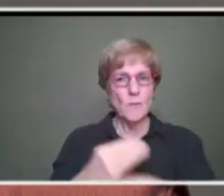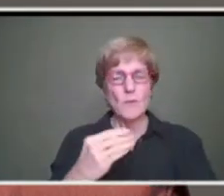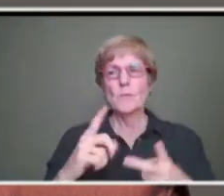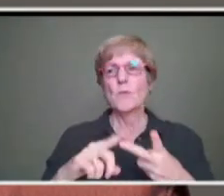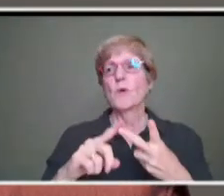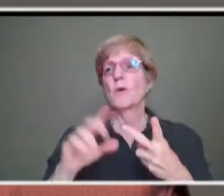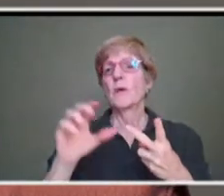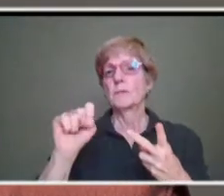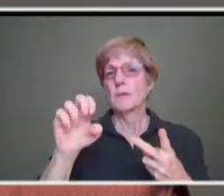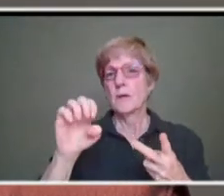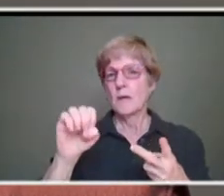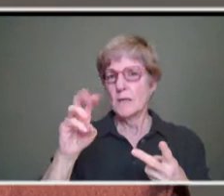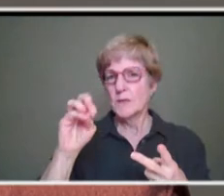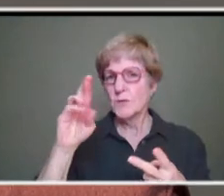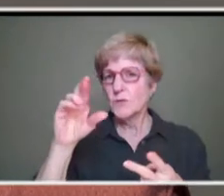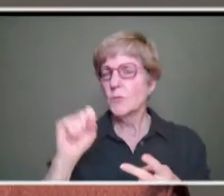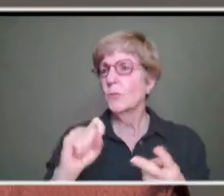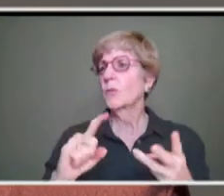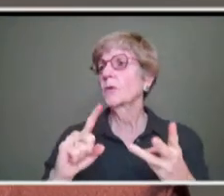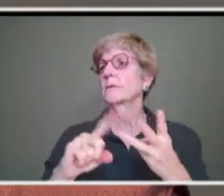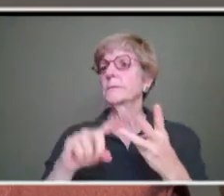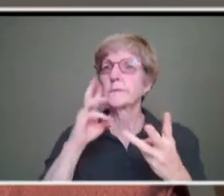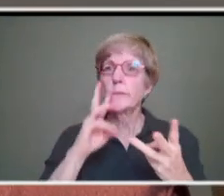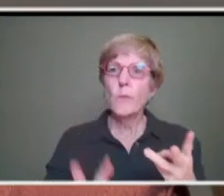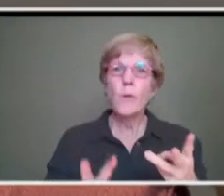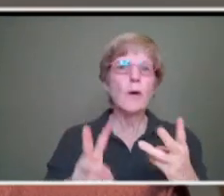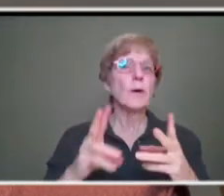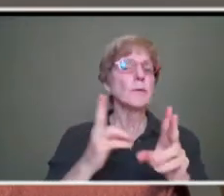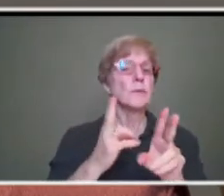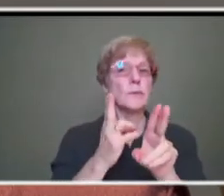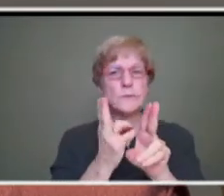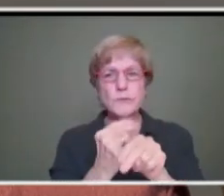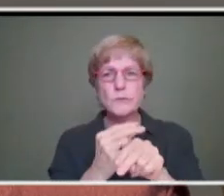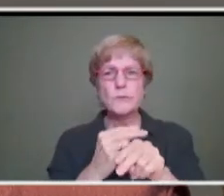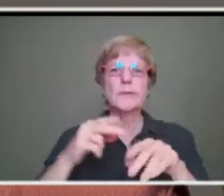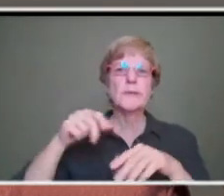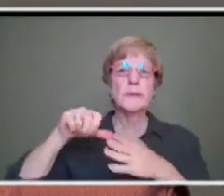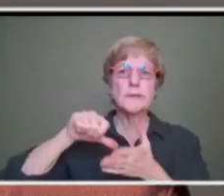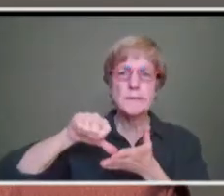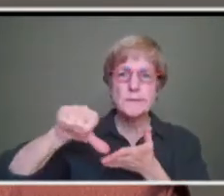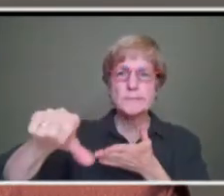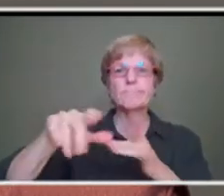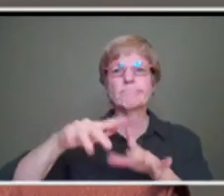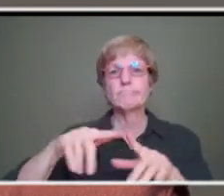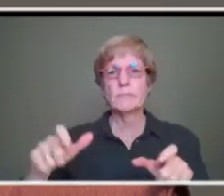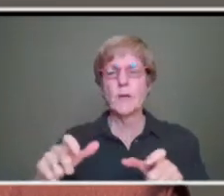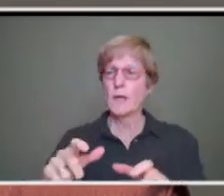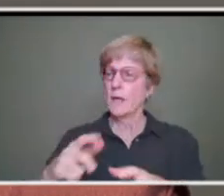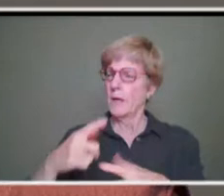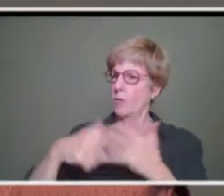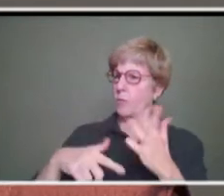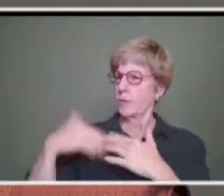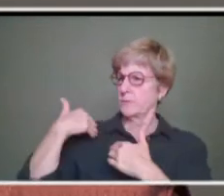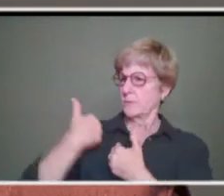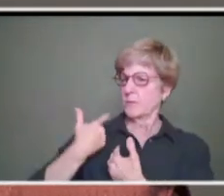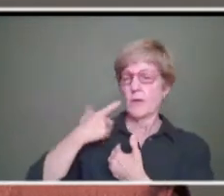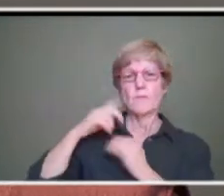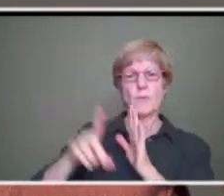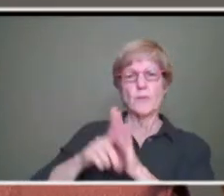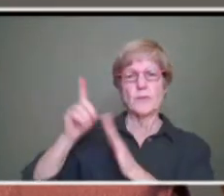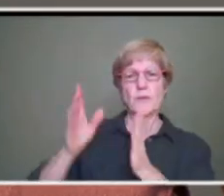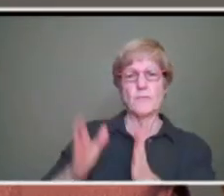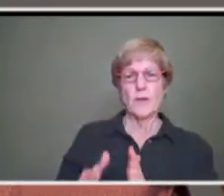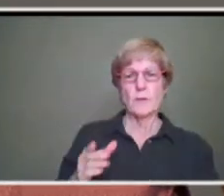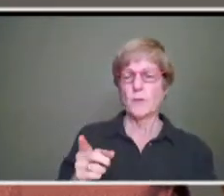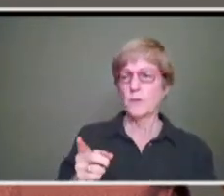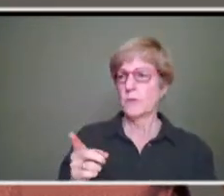those kinds of things where what is incumbent Upon A buy right developer to then do where is that captured